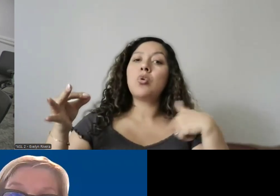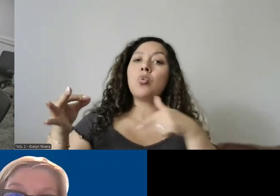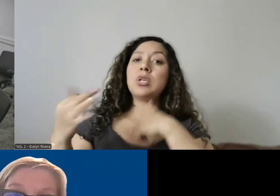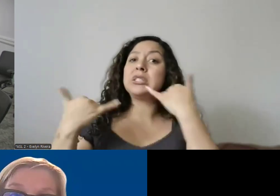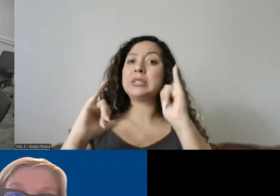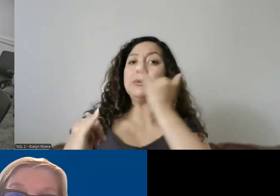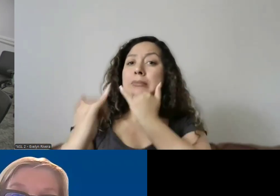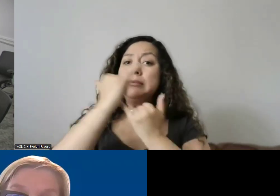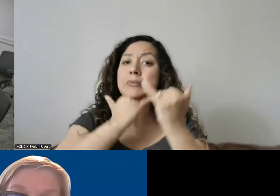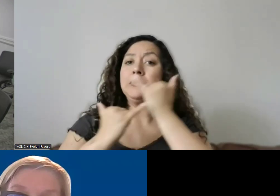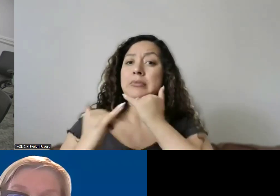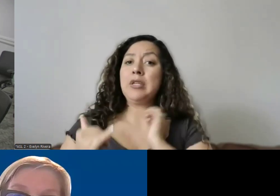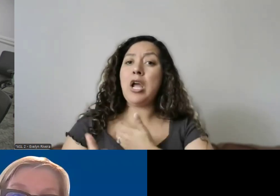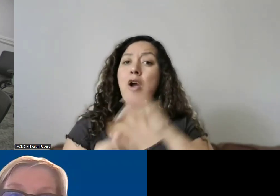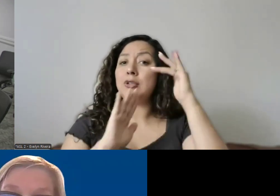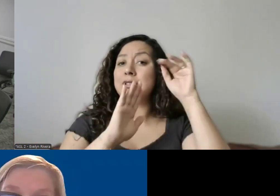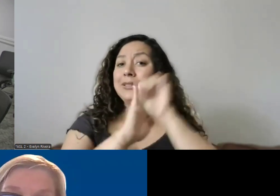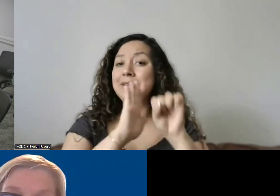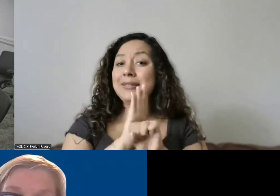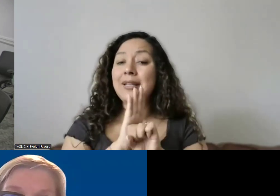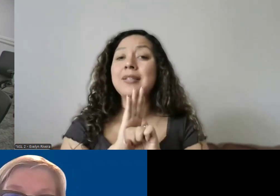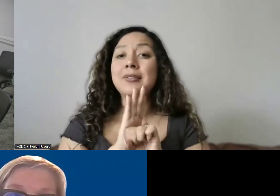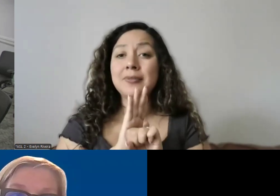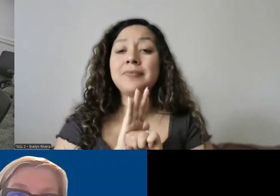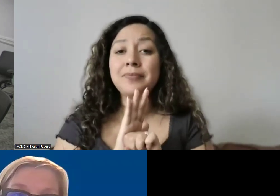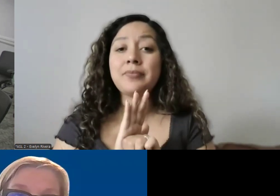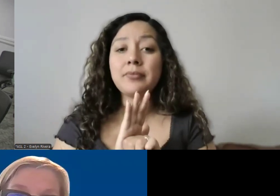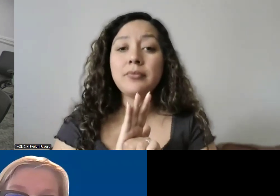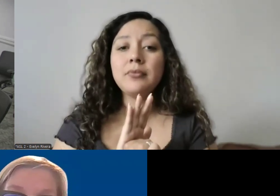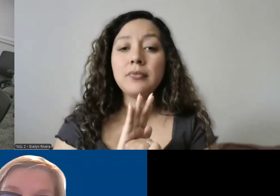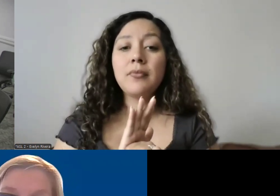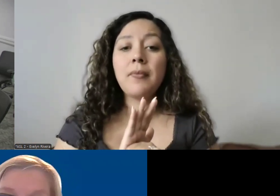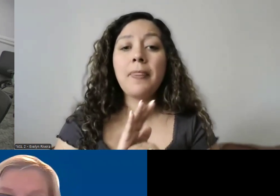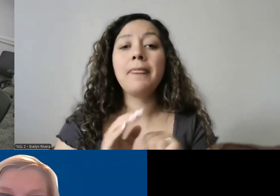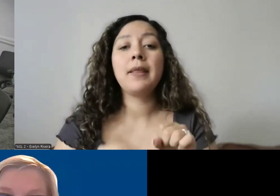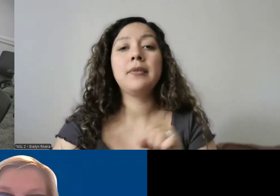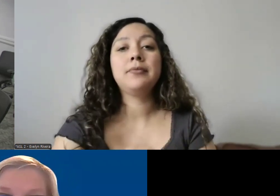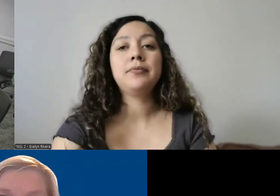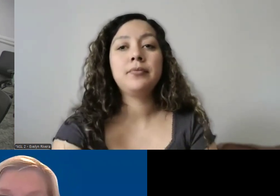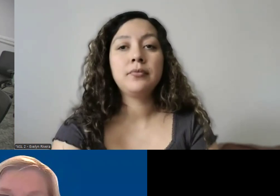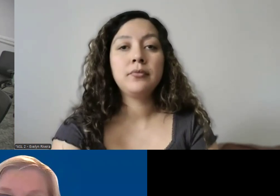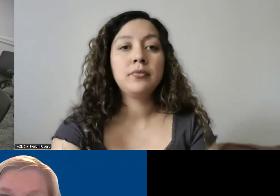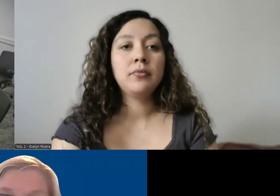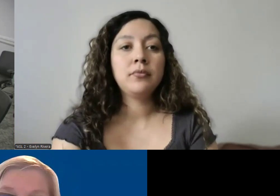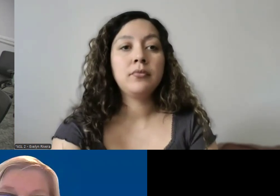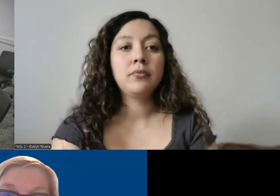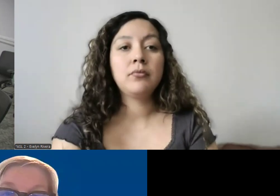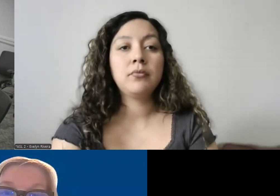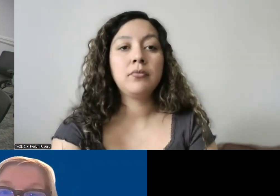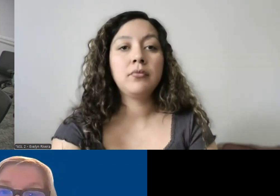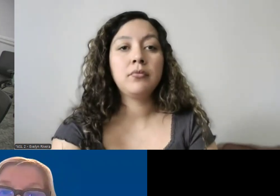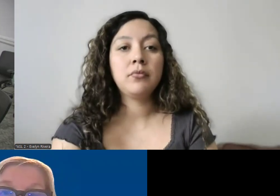as a state with a no wrong door and a single point of entry and streamlined, seamless access to services.